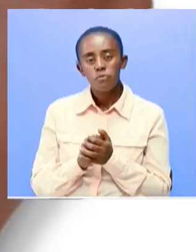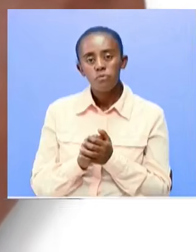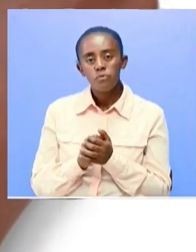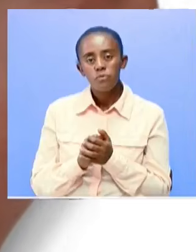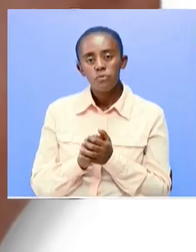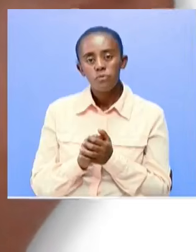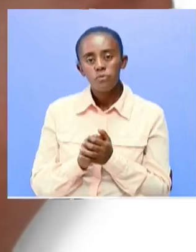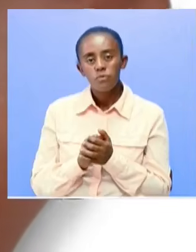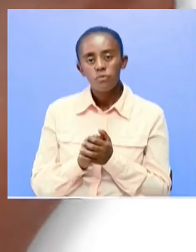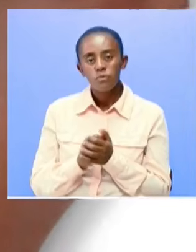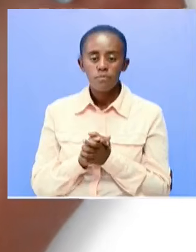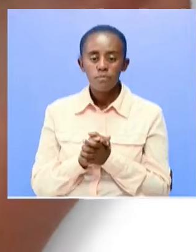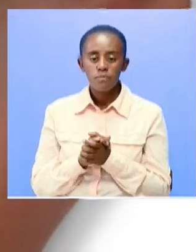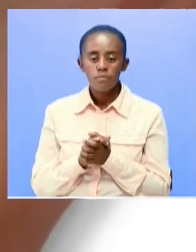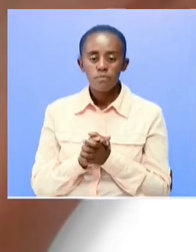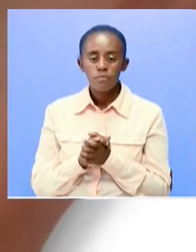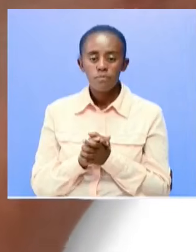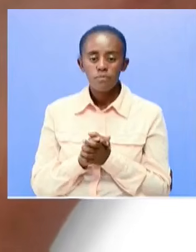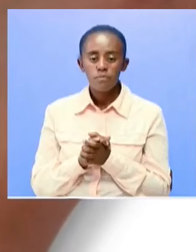persons